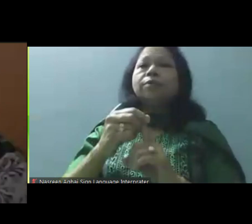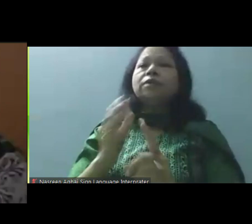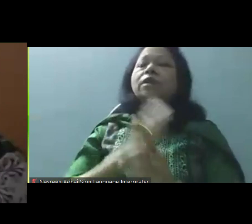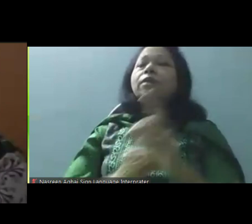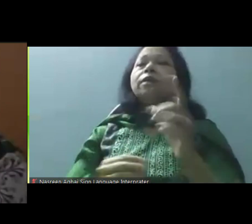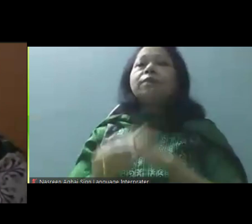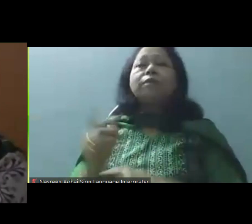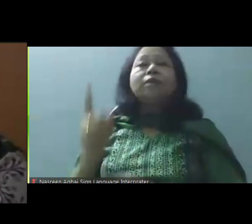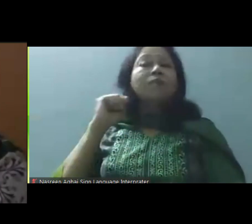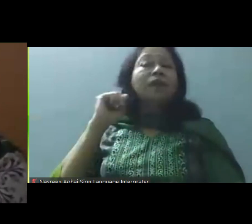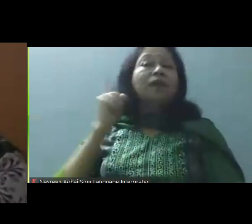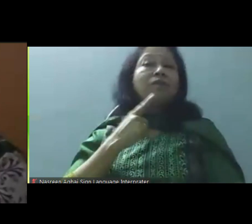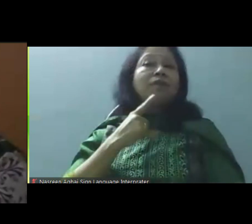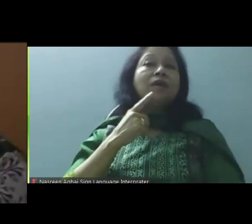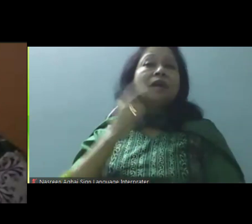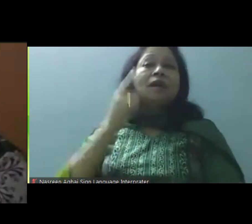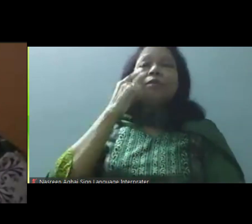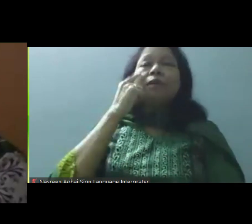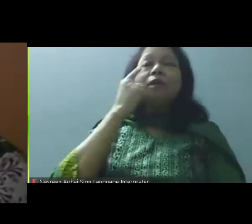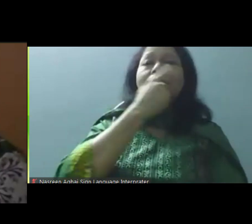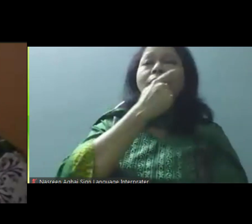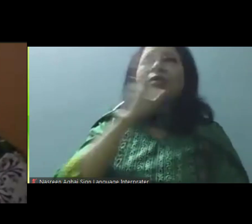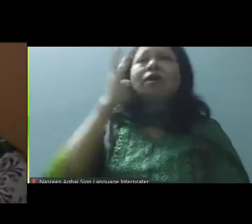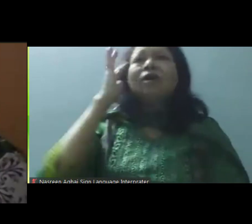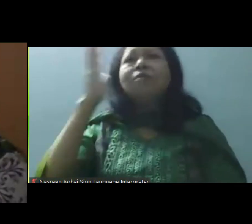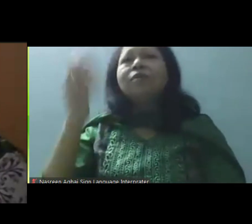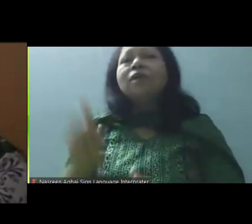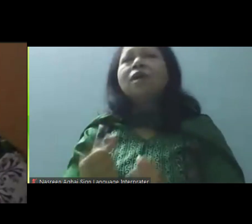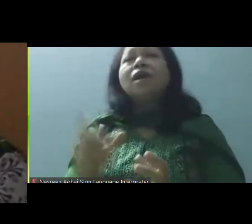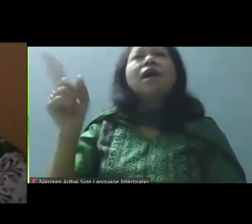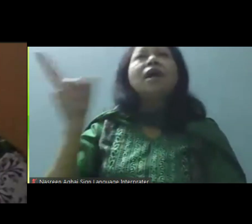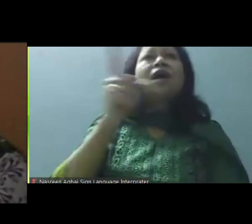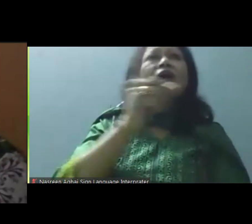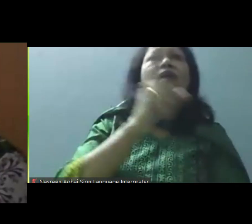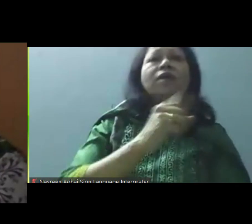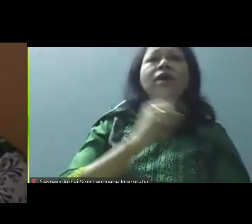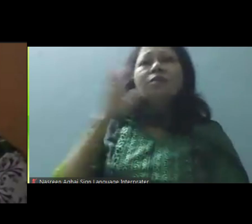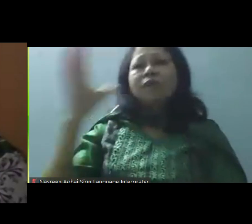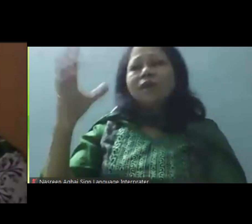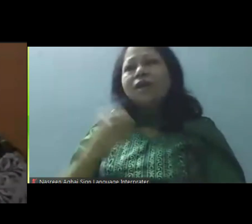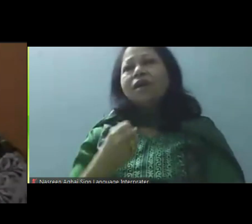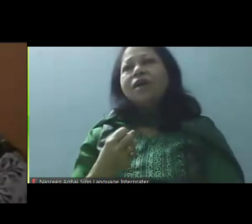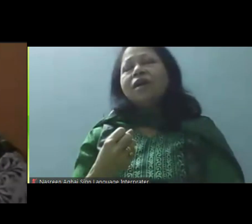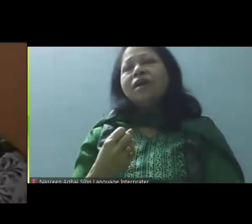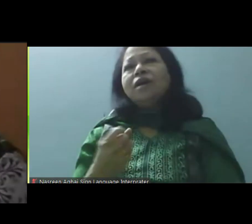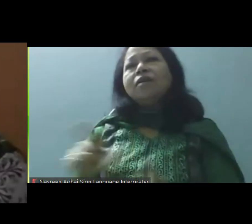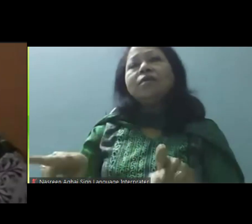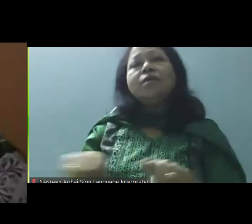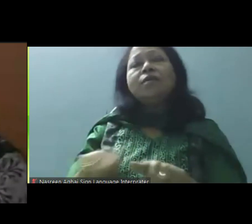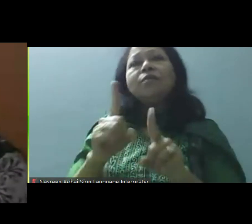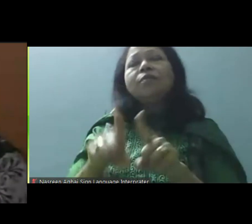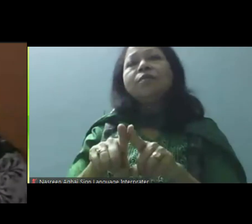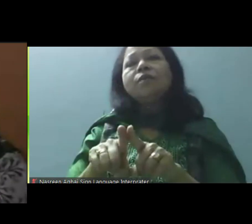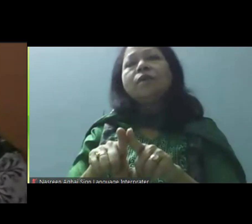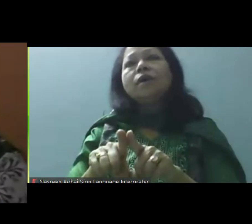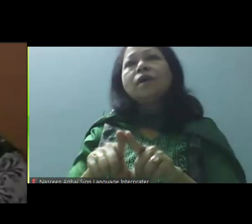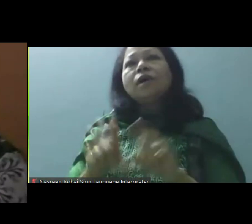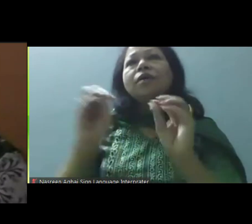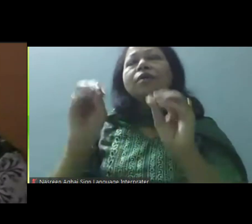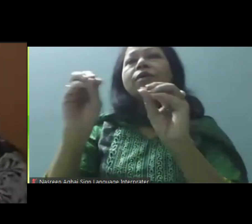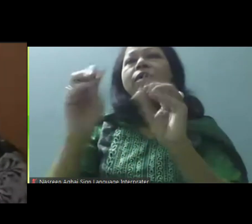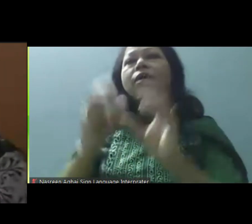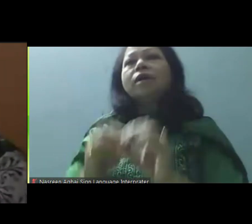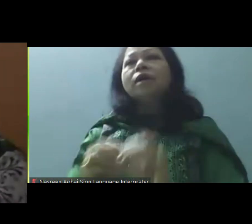persons because they can do every thing with the help of